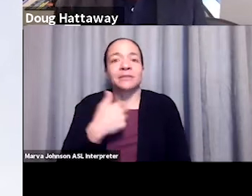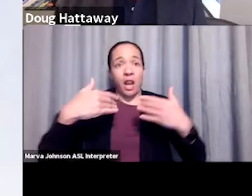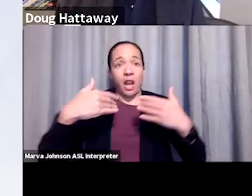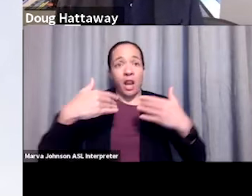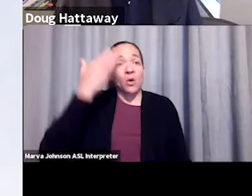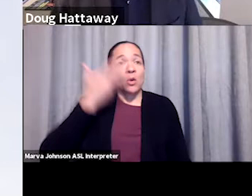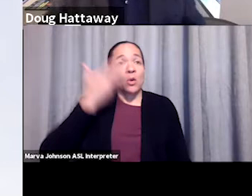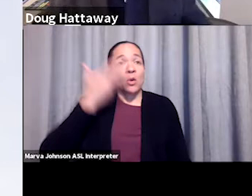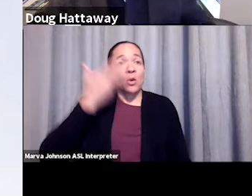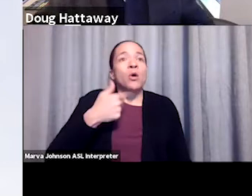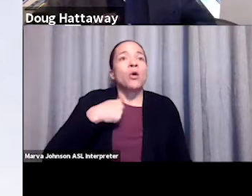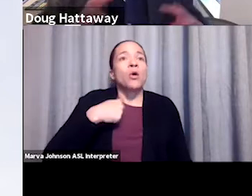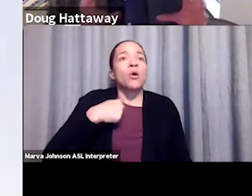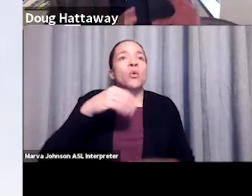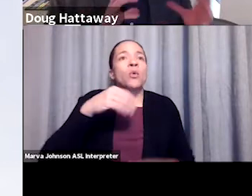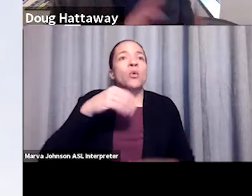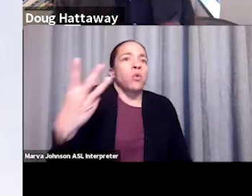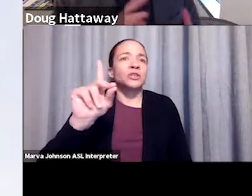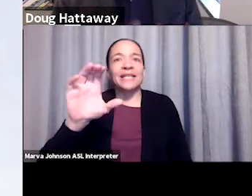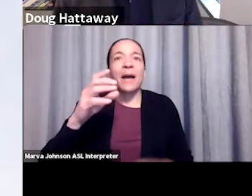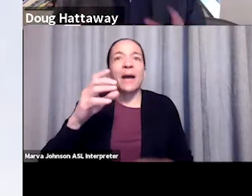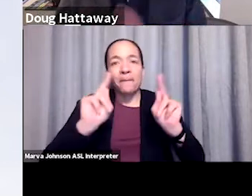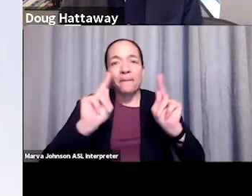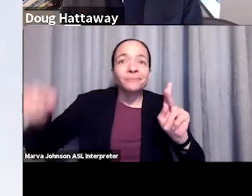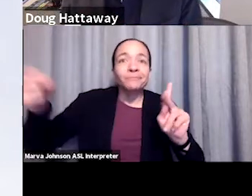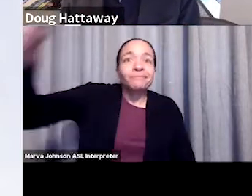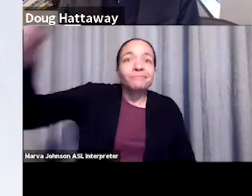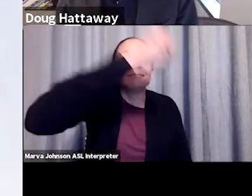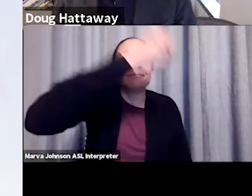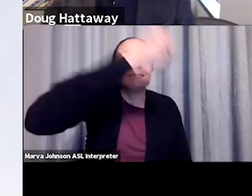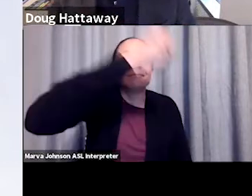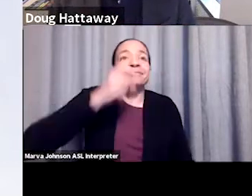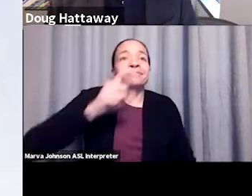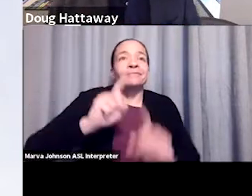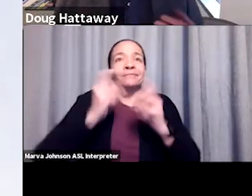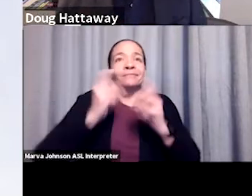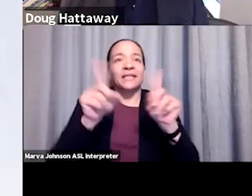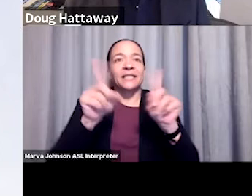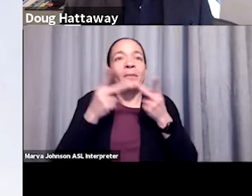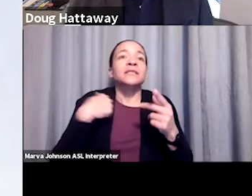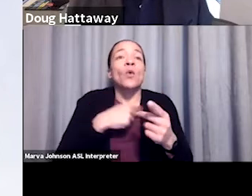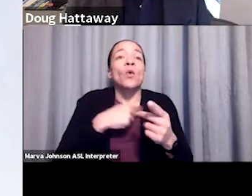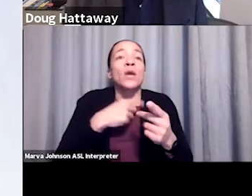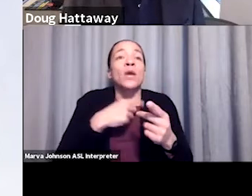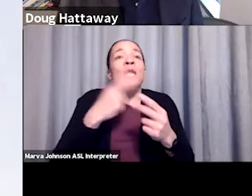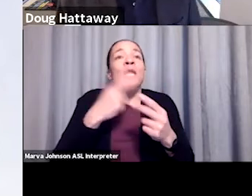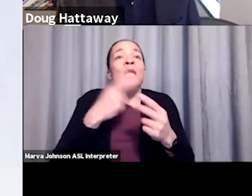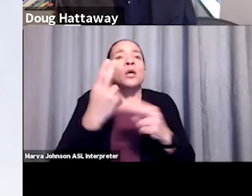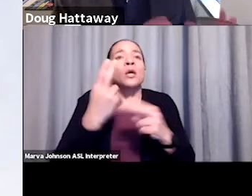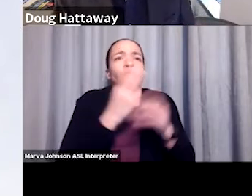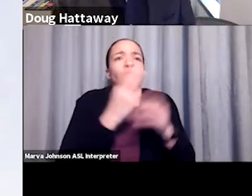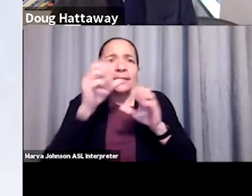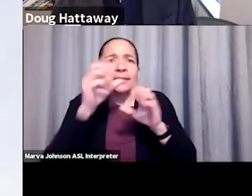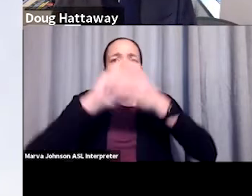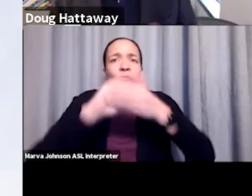place. Our mission is to use strategy, science, and storytelling to help visionary leaders and organizations